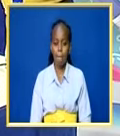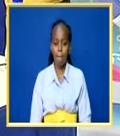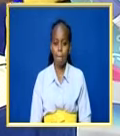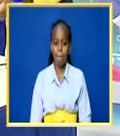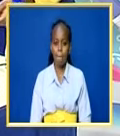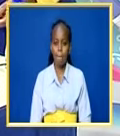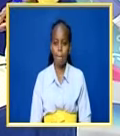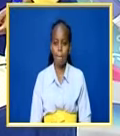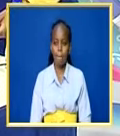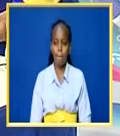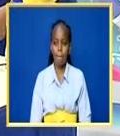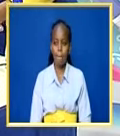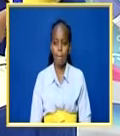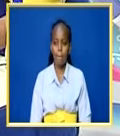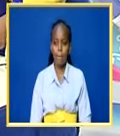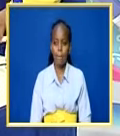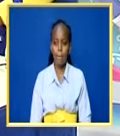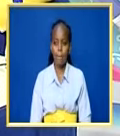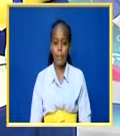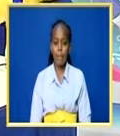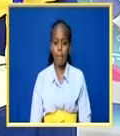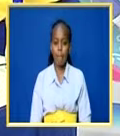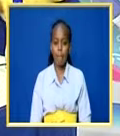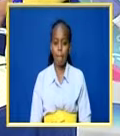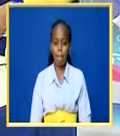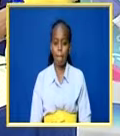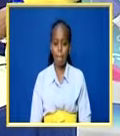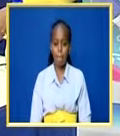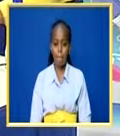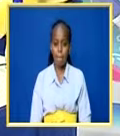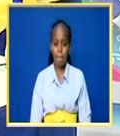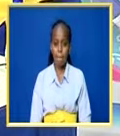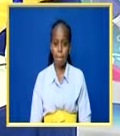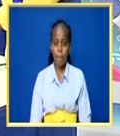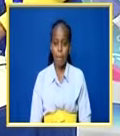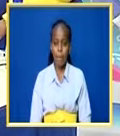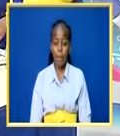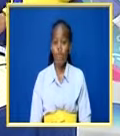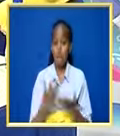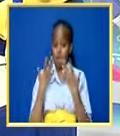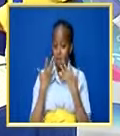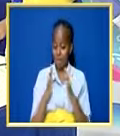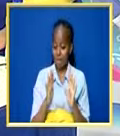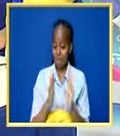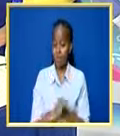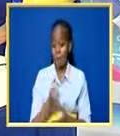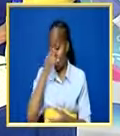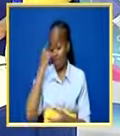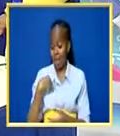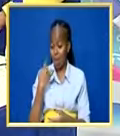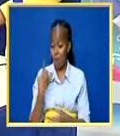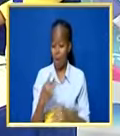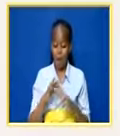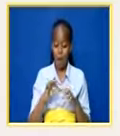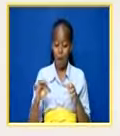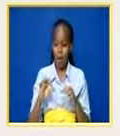No, let me pick this and I think this was the only long one. So I'm done. Oh, okay. How